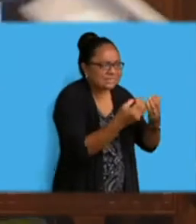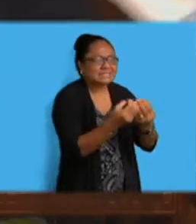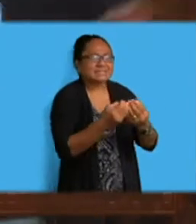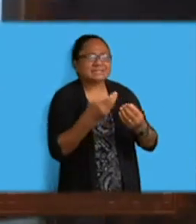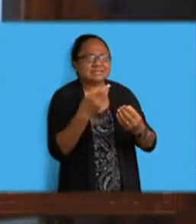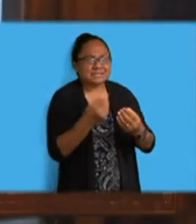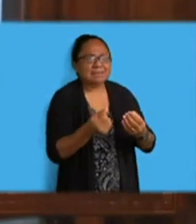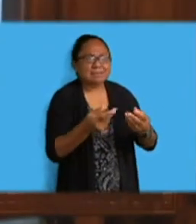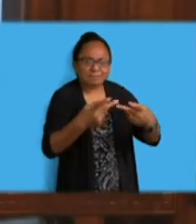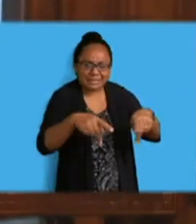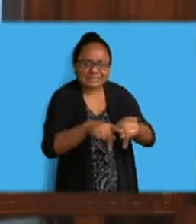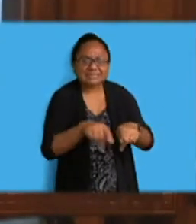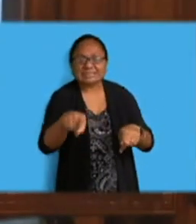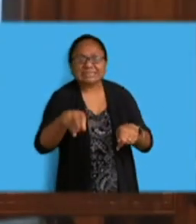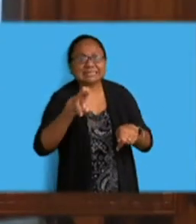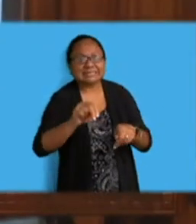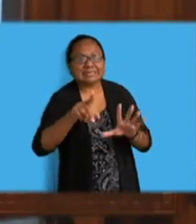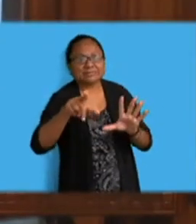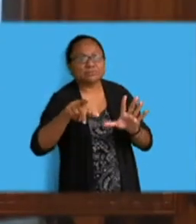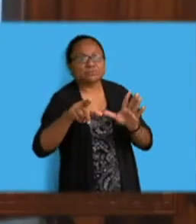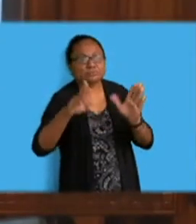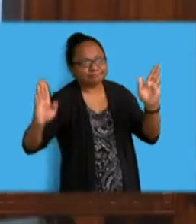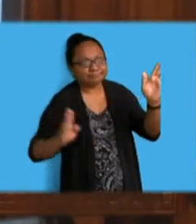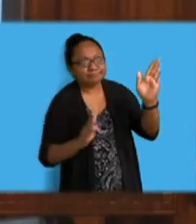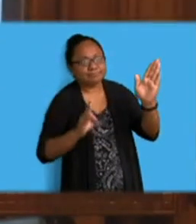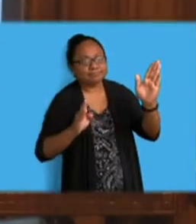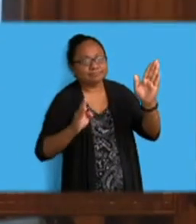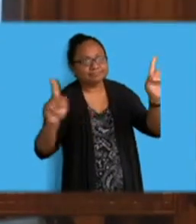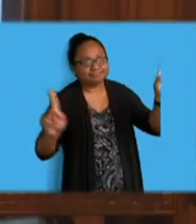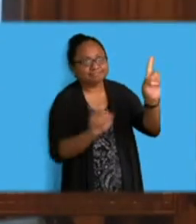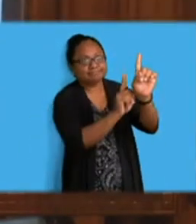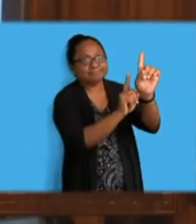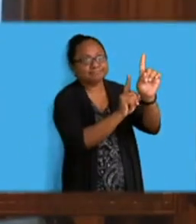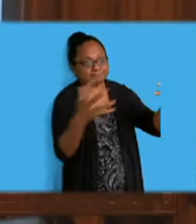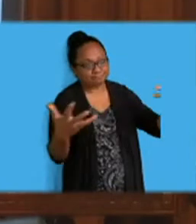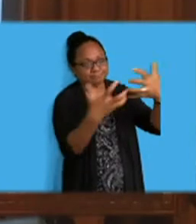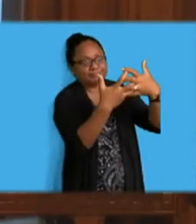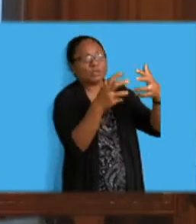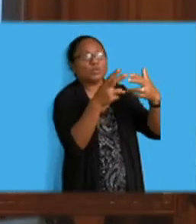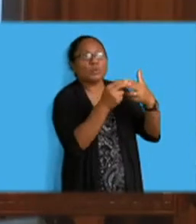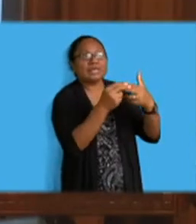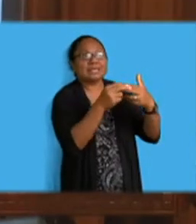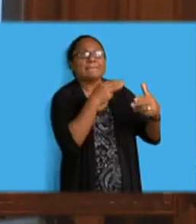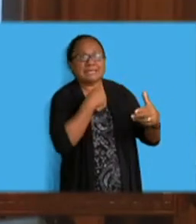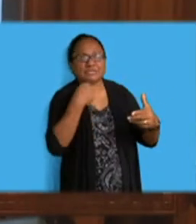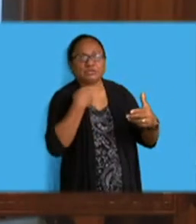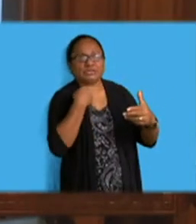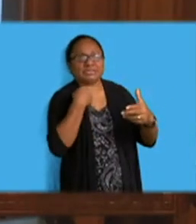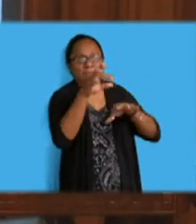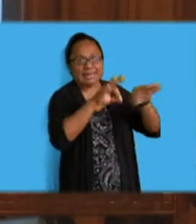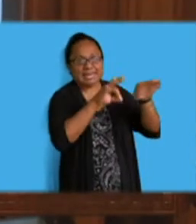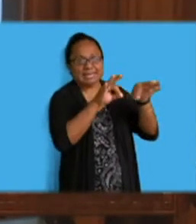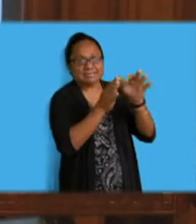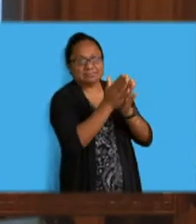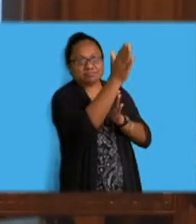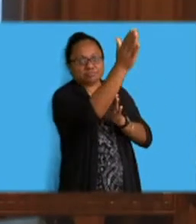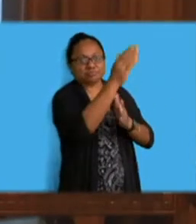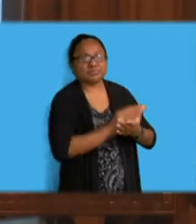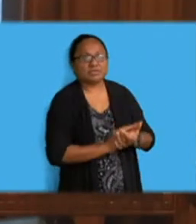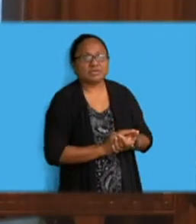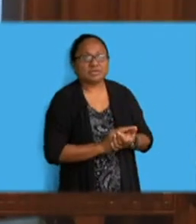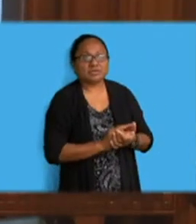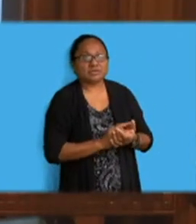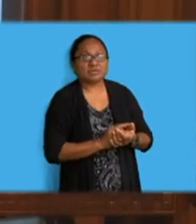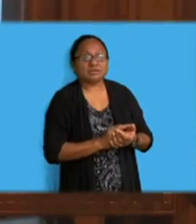fully aligned with the Ministry's ultimate vision if we had to realize the vision that we had to ensure that every child